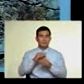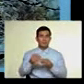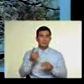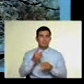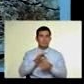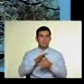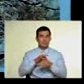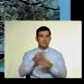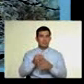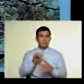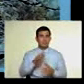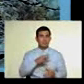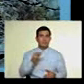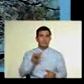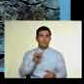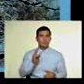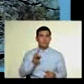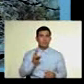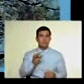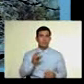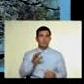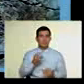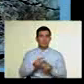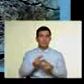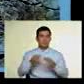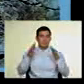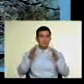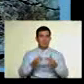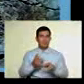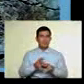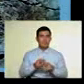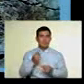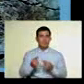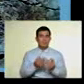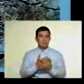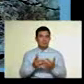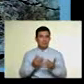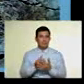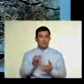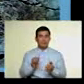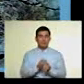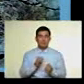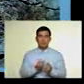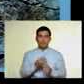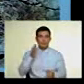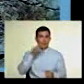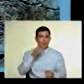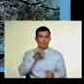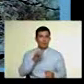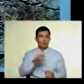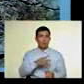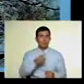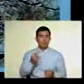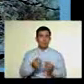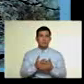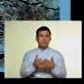qavati asosan cho'kindi jinslardan iboratdir. Bu cho'kindi jinslar quruqlikda va suvda